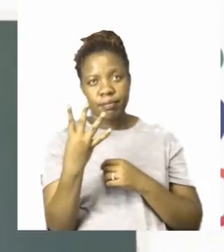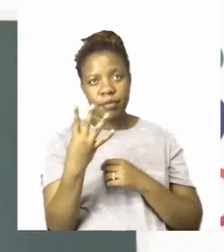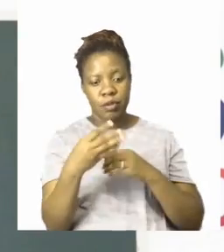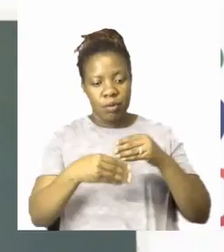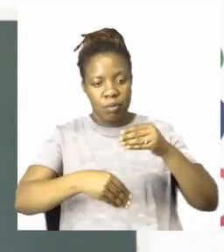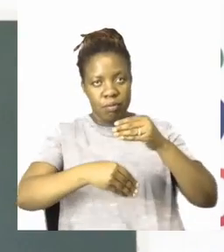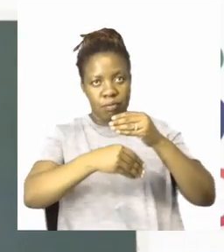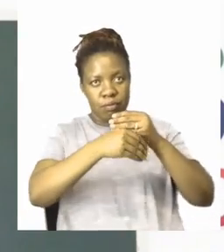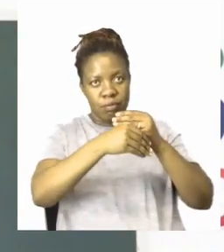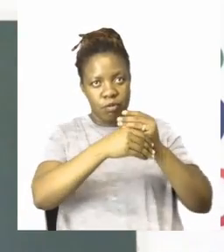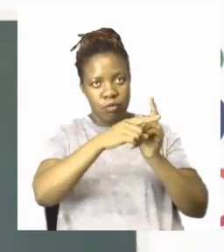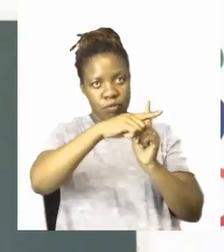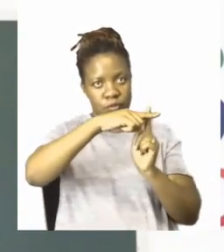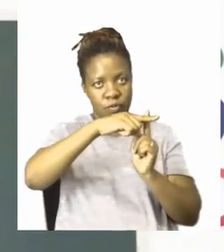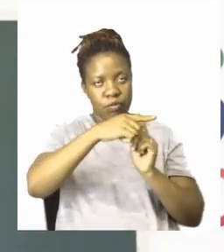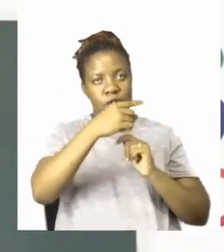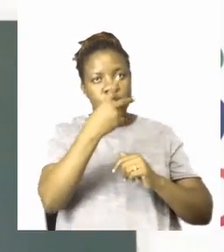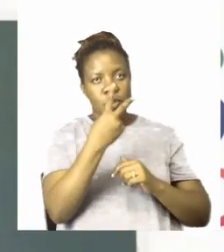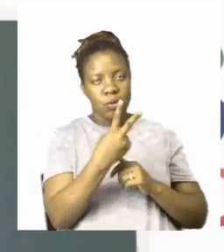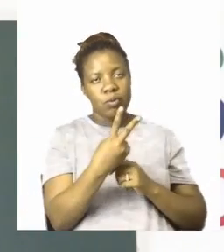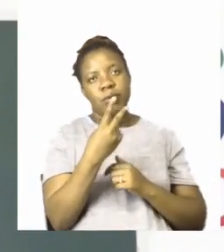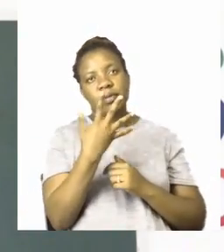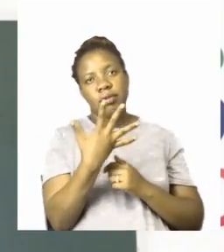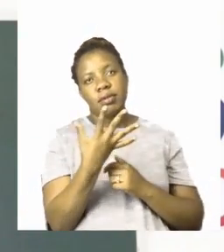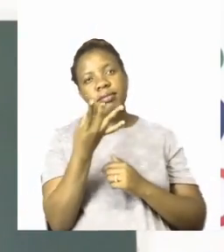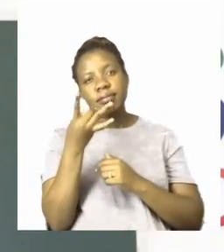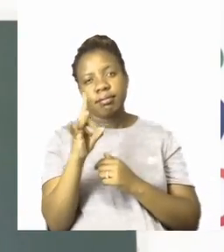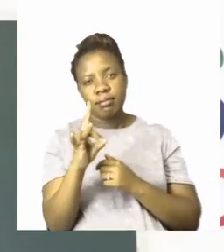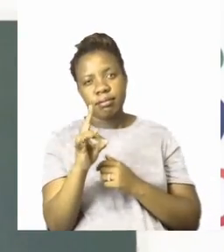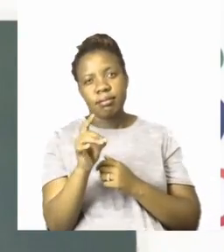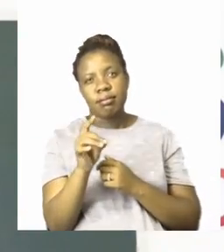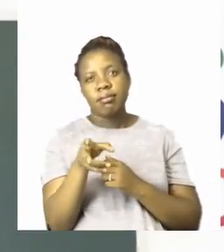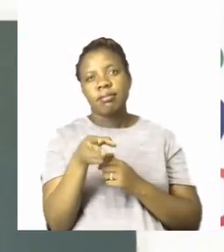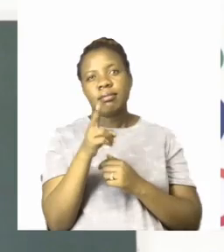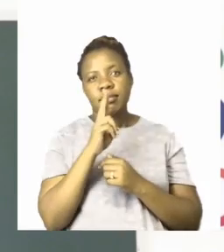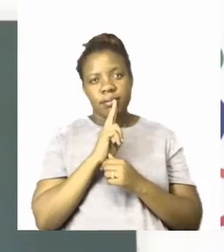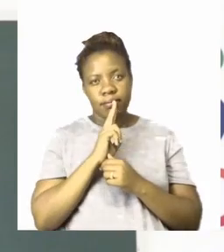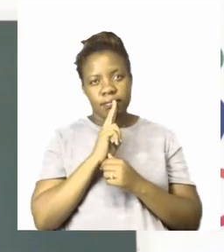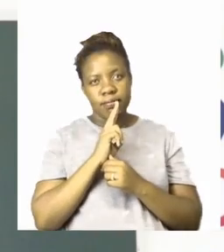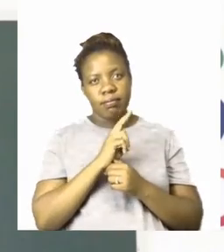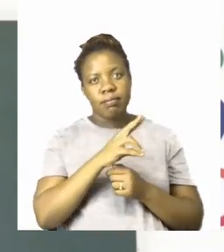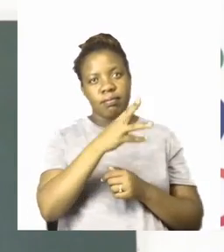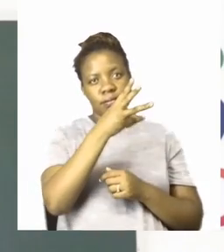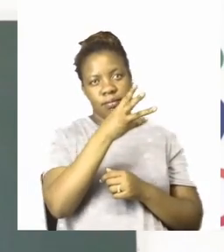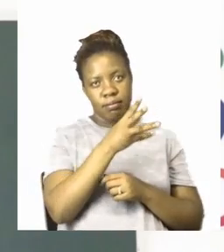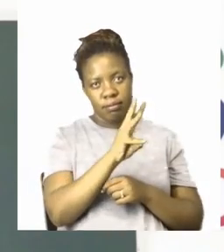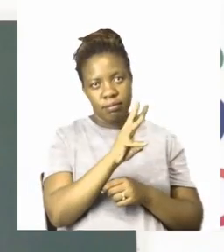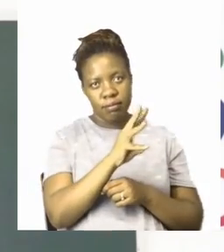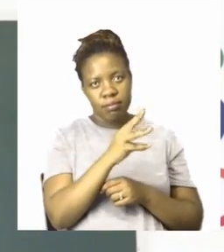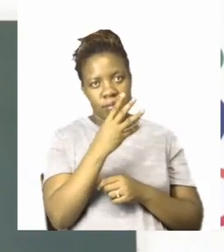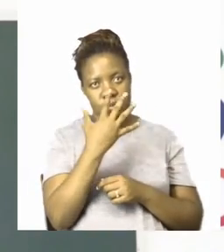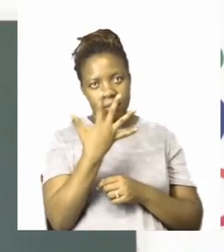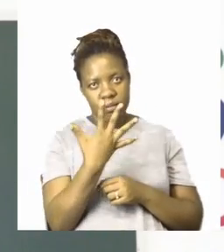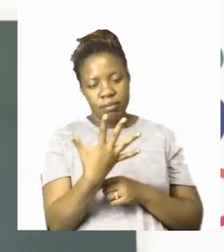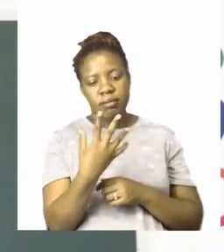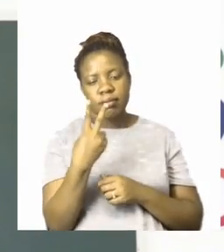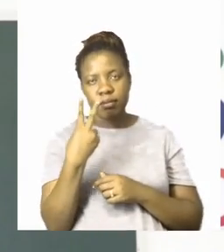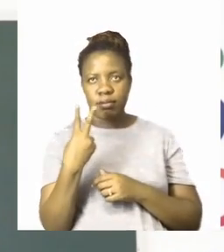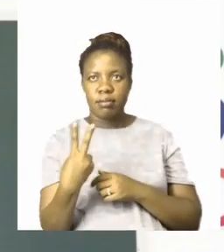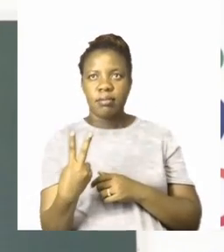394 plus 258 is equal to